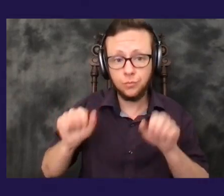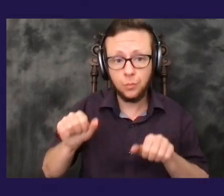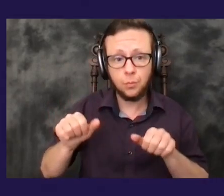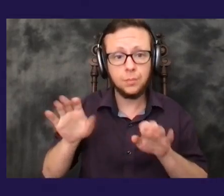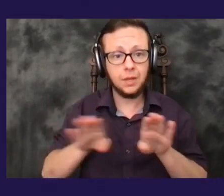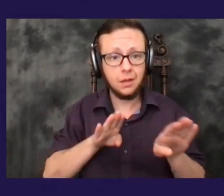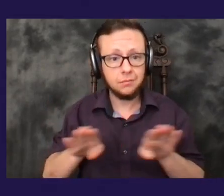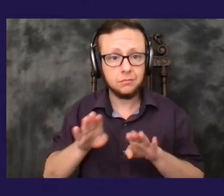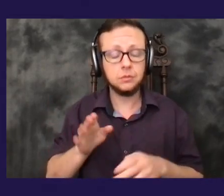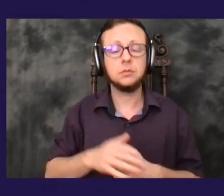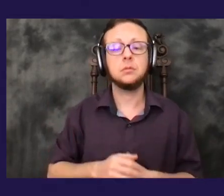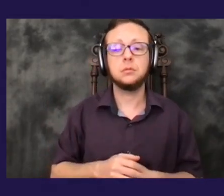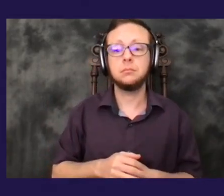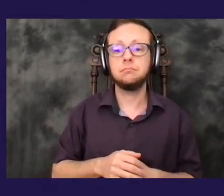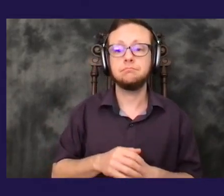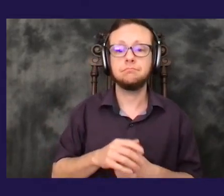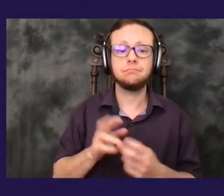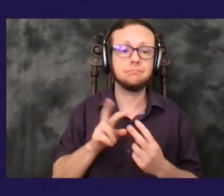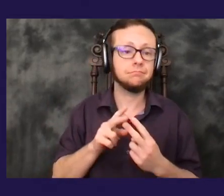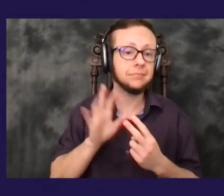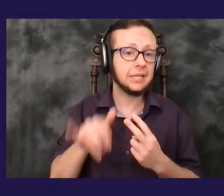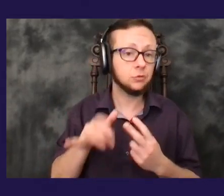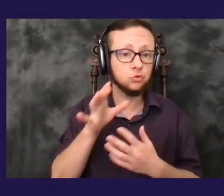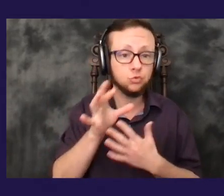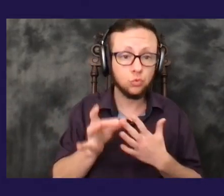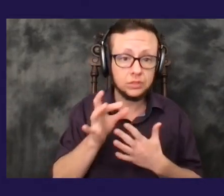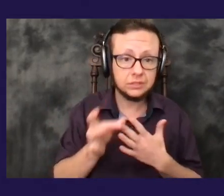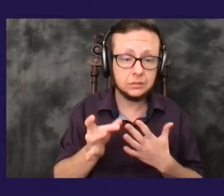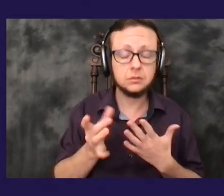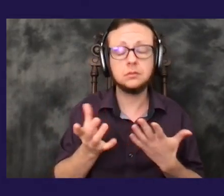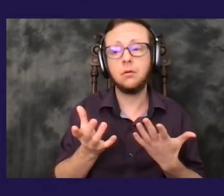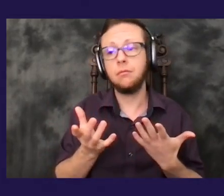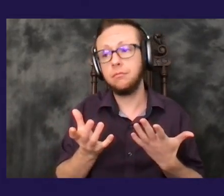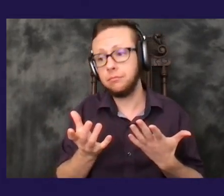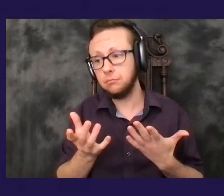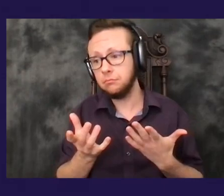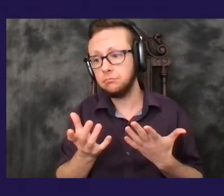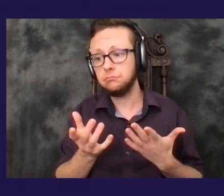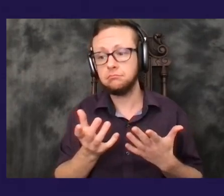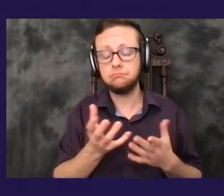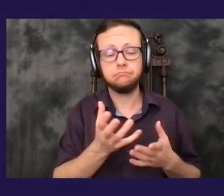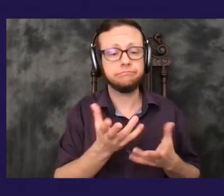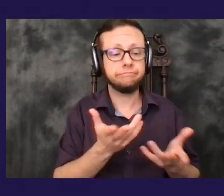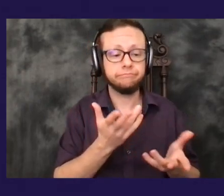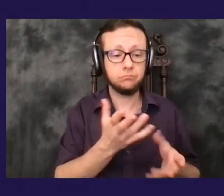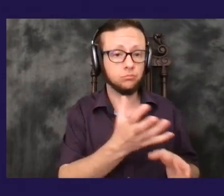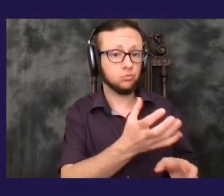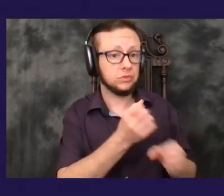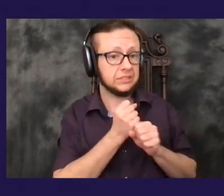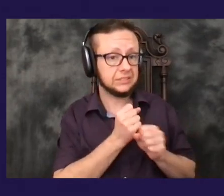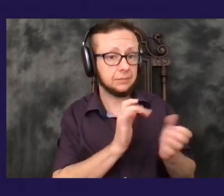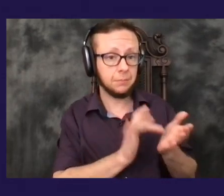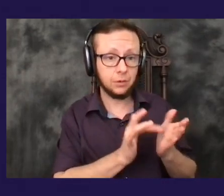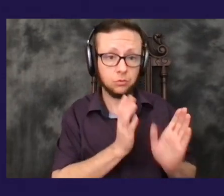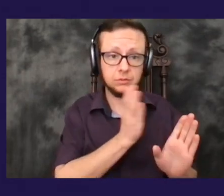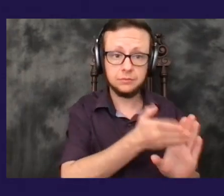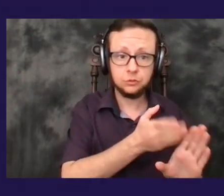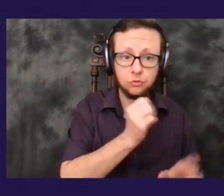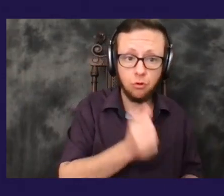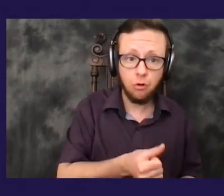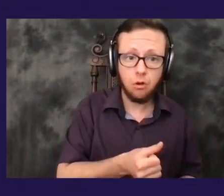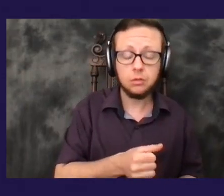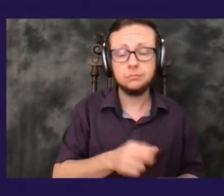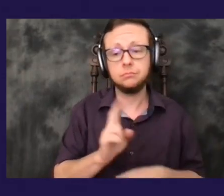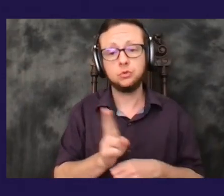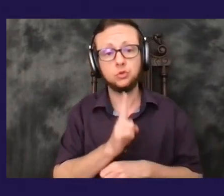that's a choice of whether or not to receive a medical intervention or use a